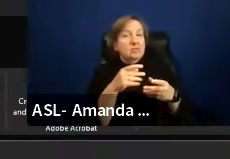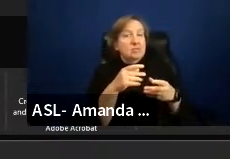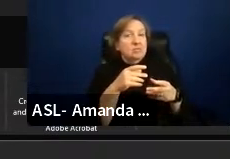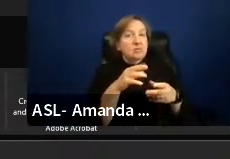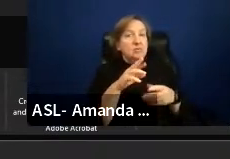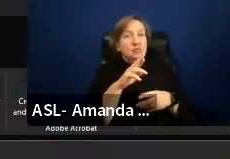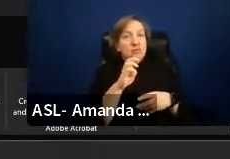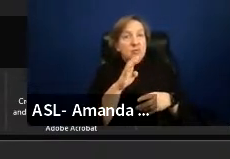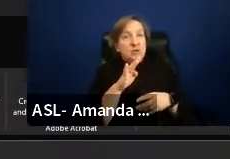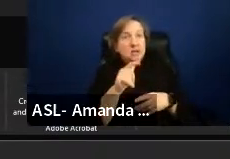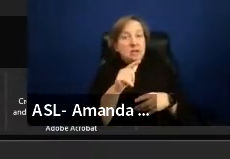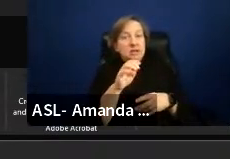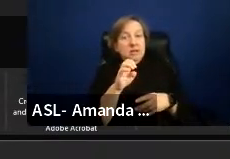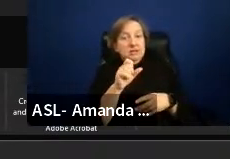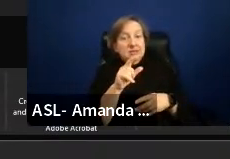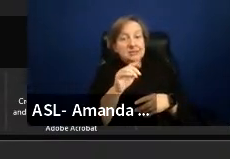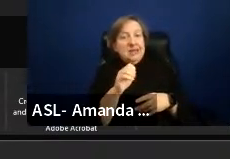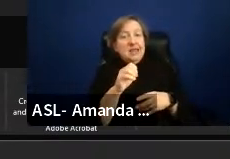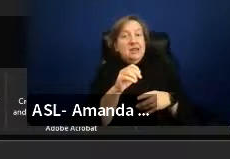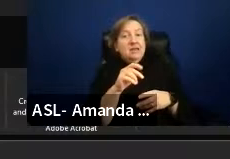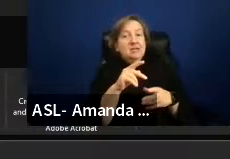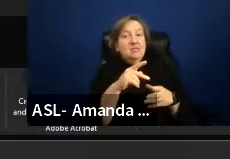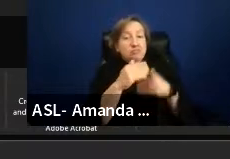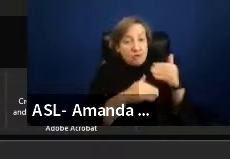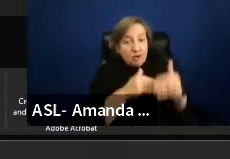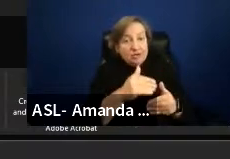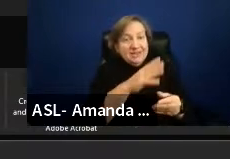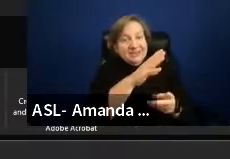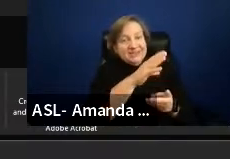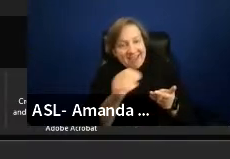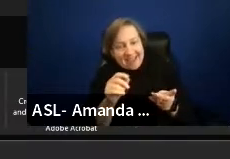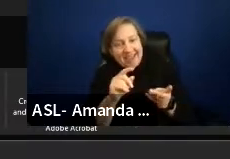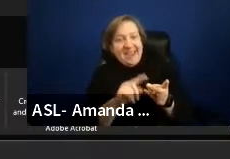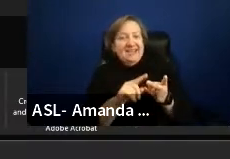Yeah. Blah. Yeah, there you go, nice.